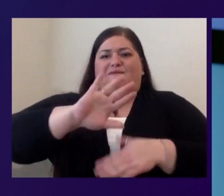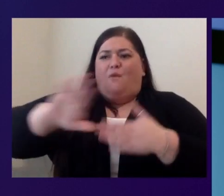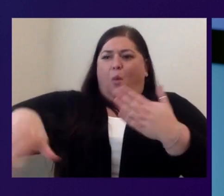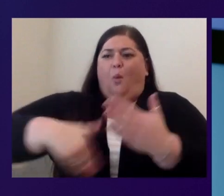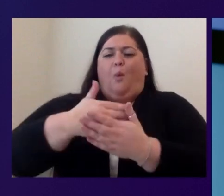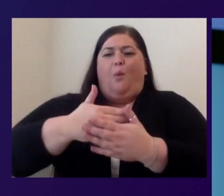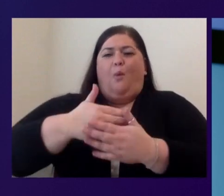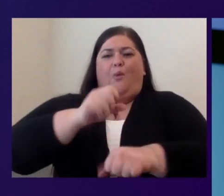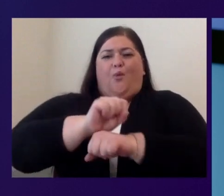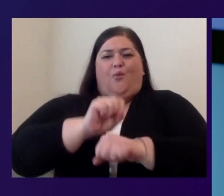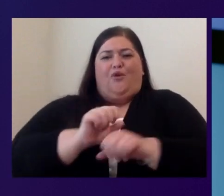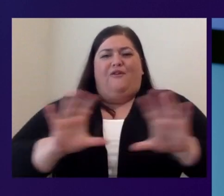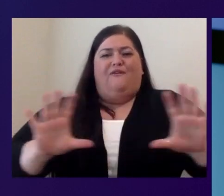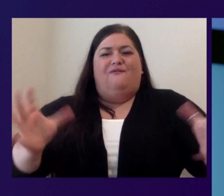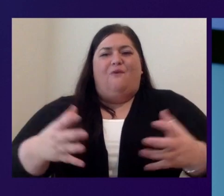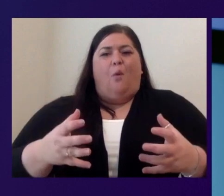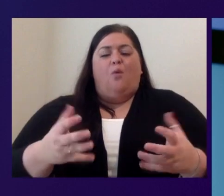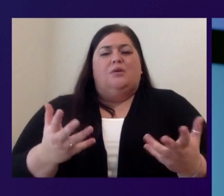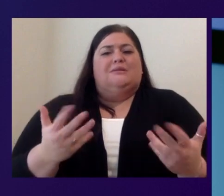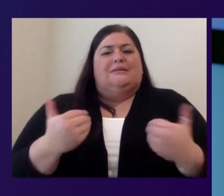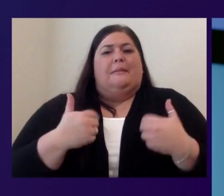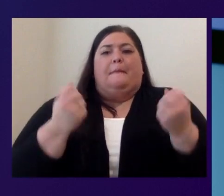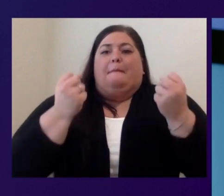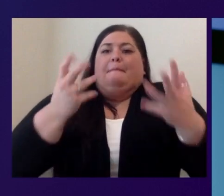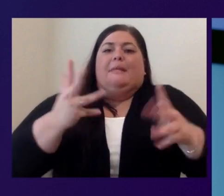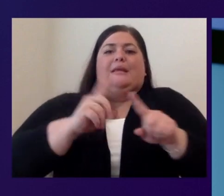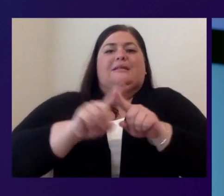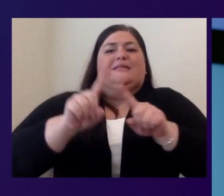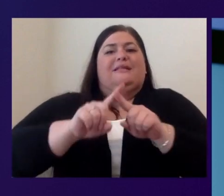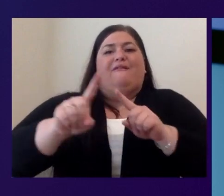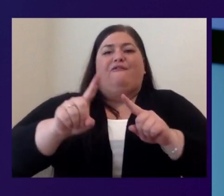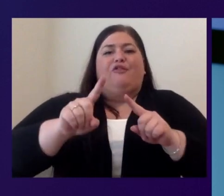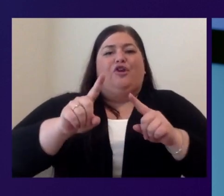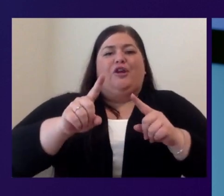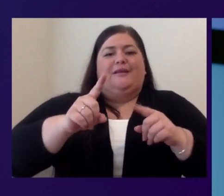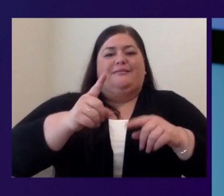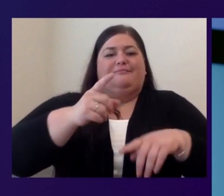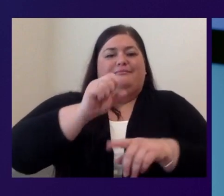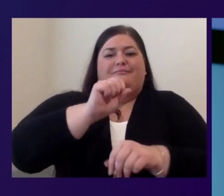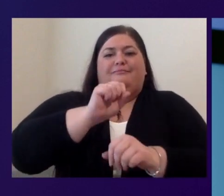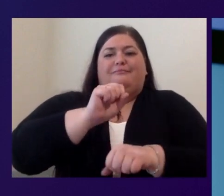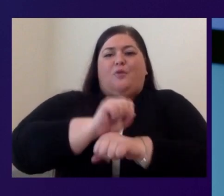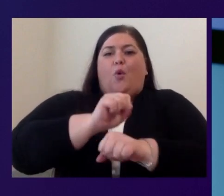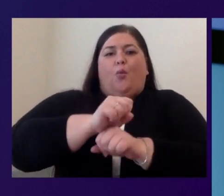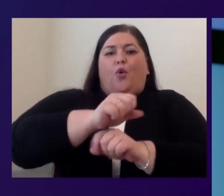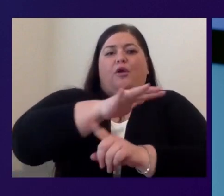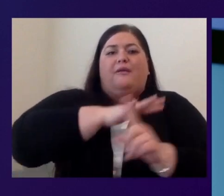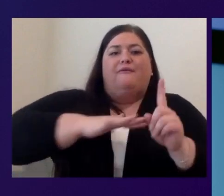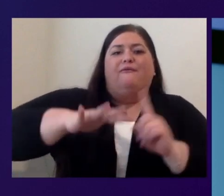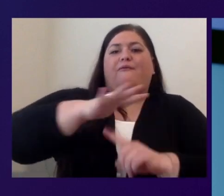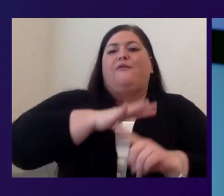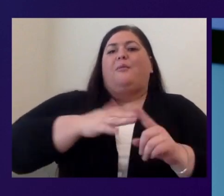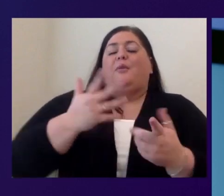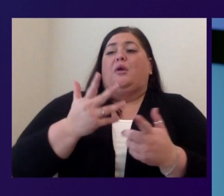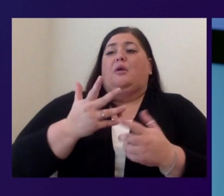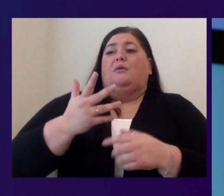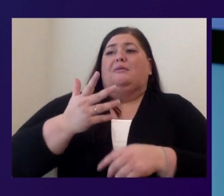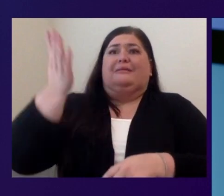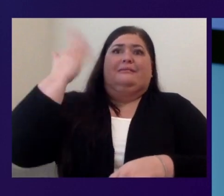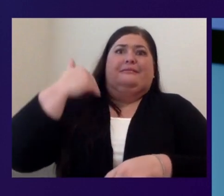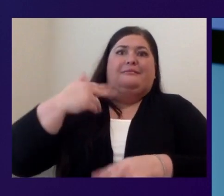the changing environments, we had previously, people went remote. Now it's hybrid, and the people